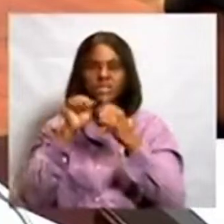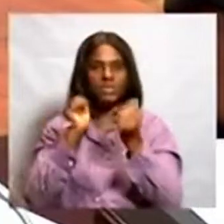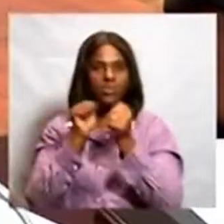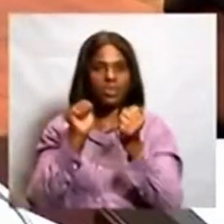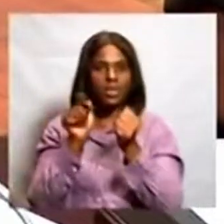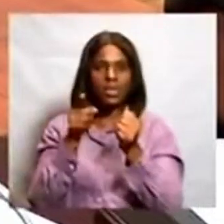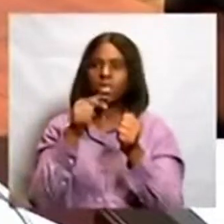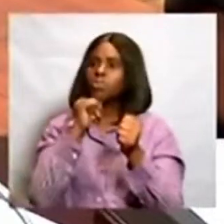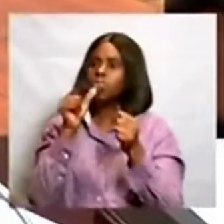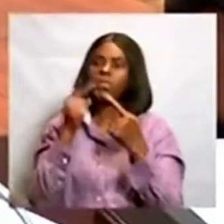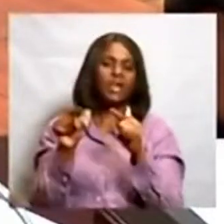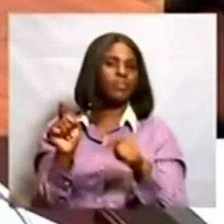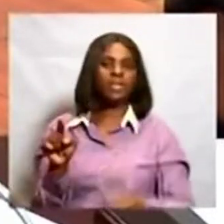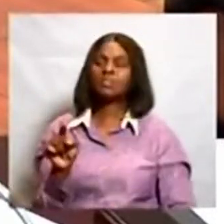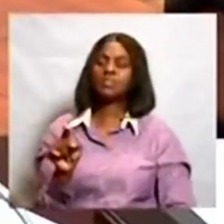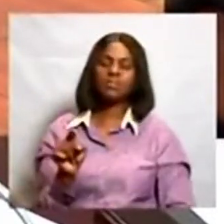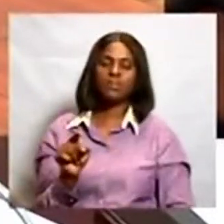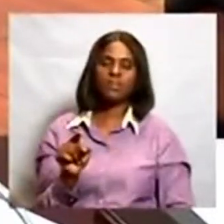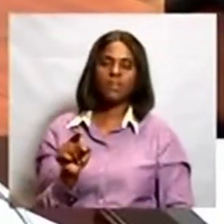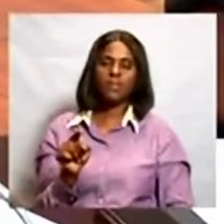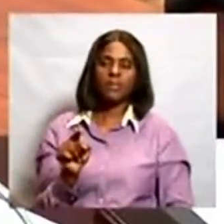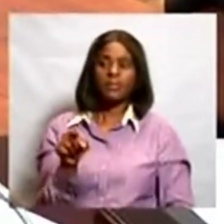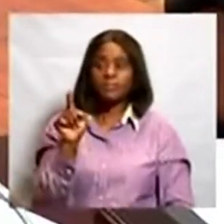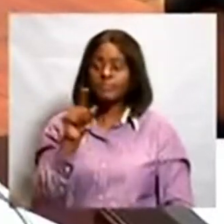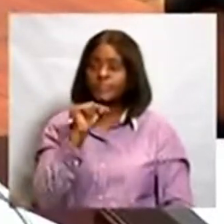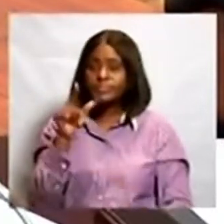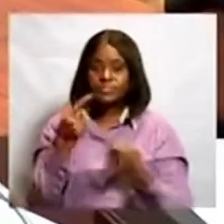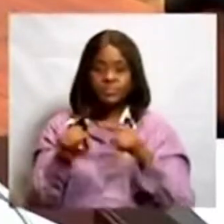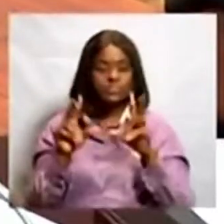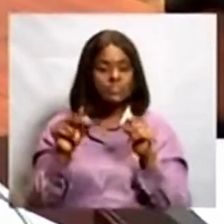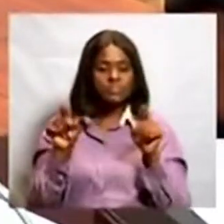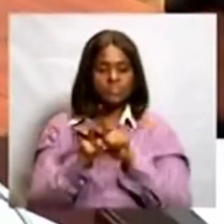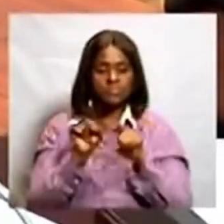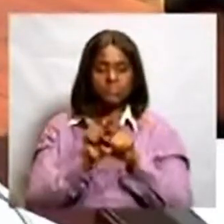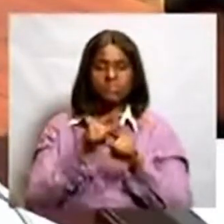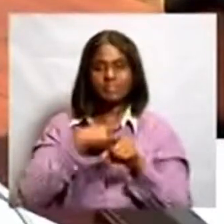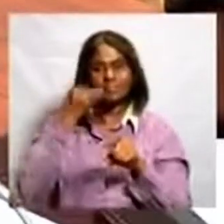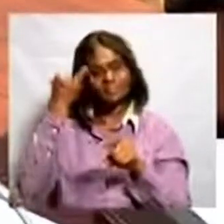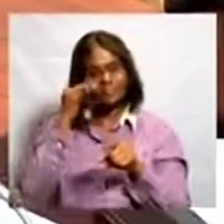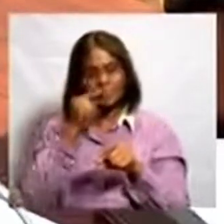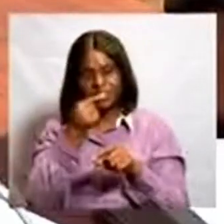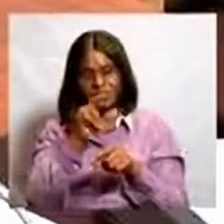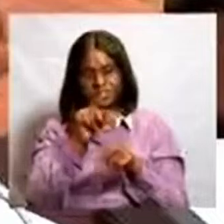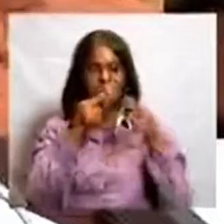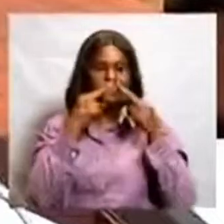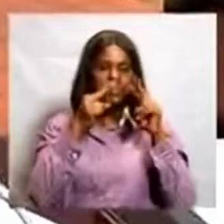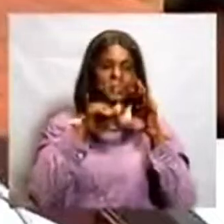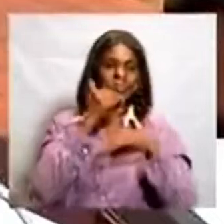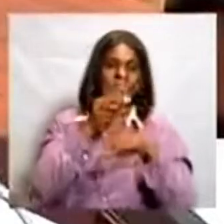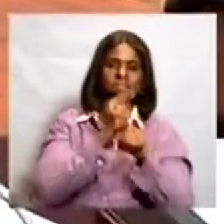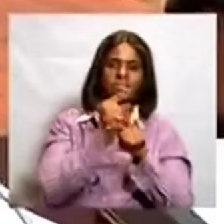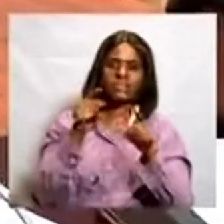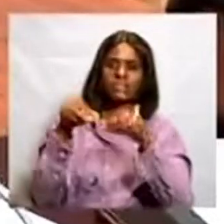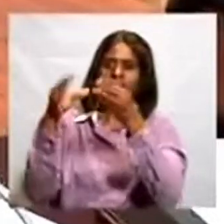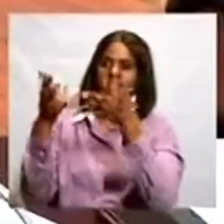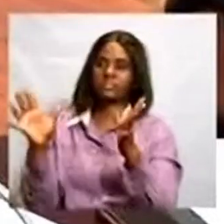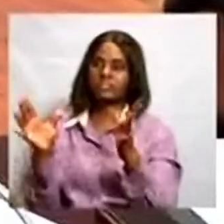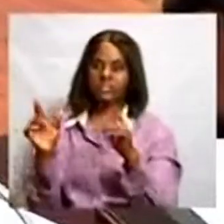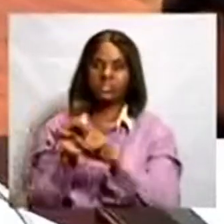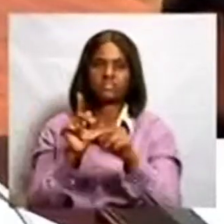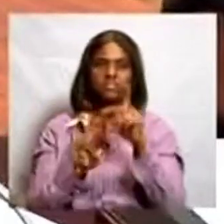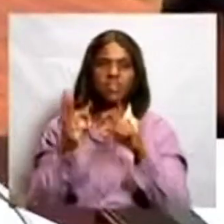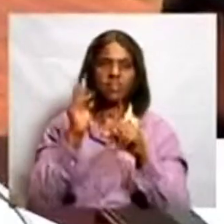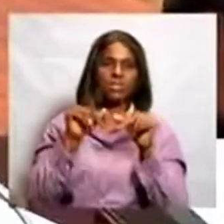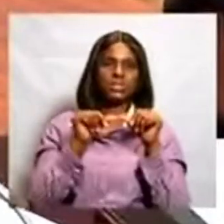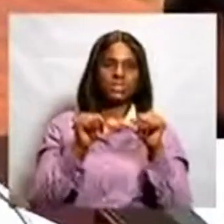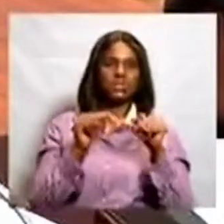That should not happen. Yeah, that should not happen. And like the idea of saying, no, once the results are out, just hand them in. And then people are